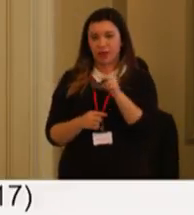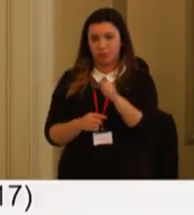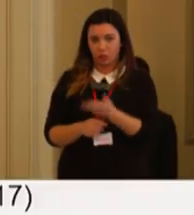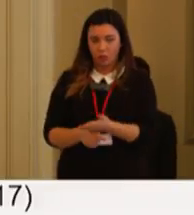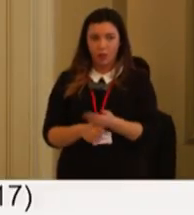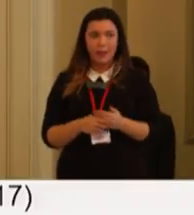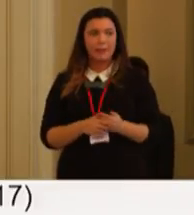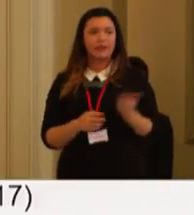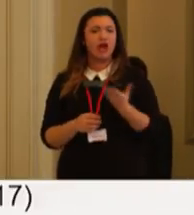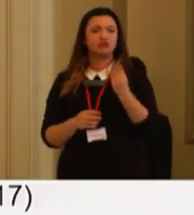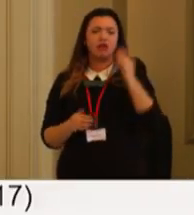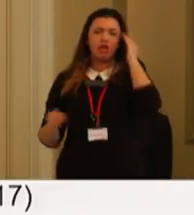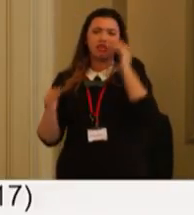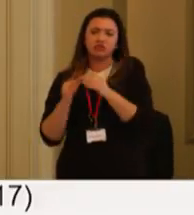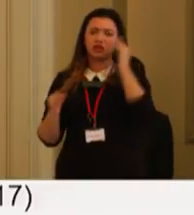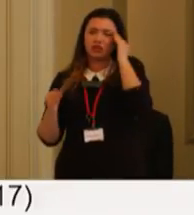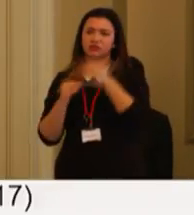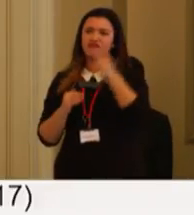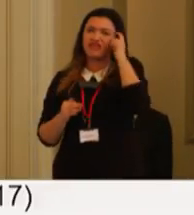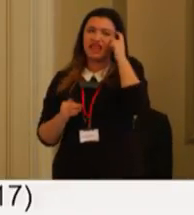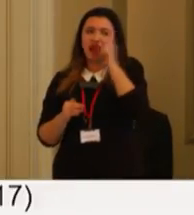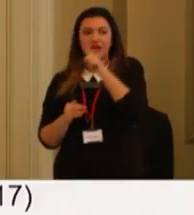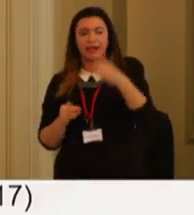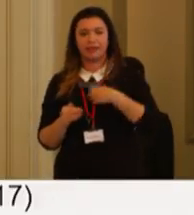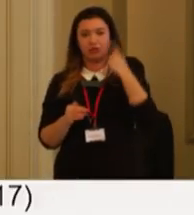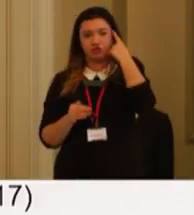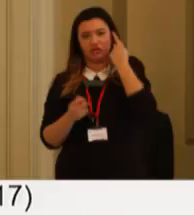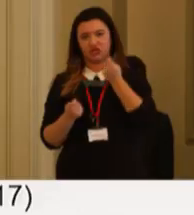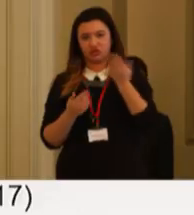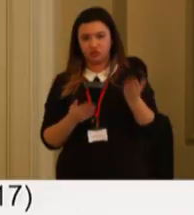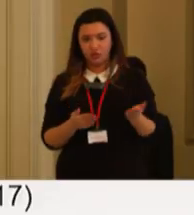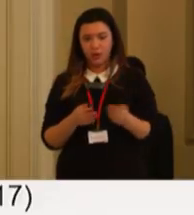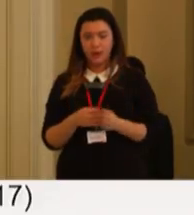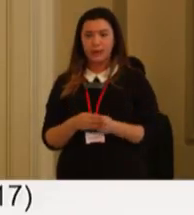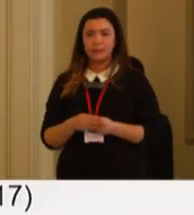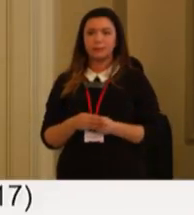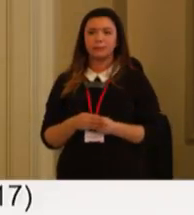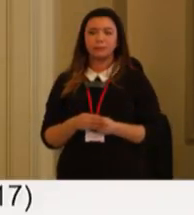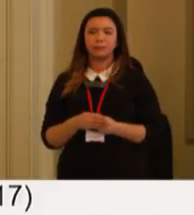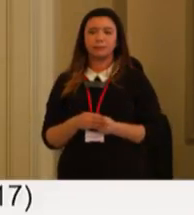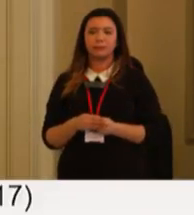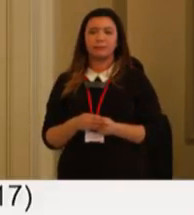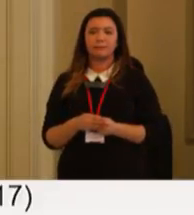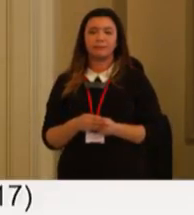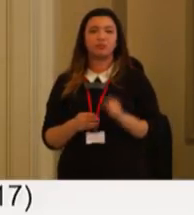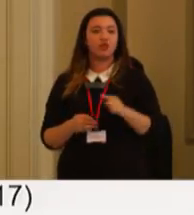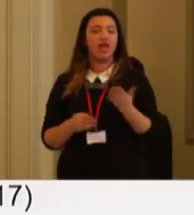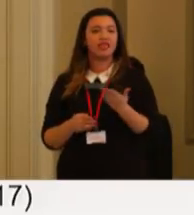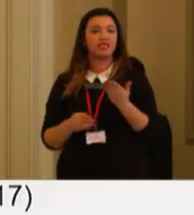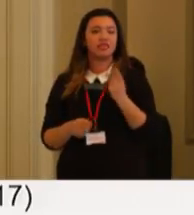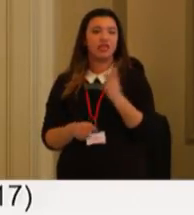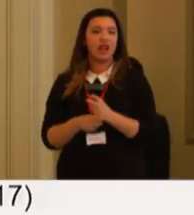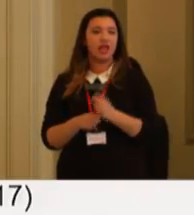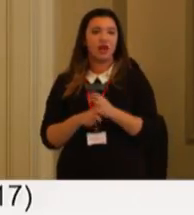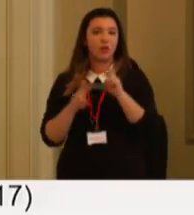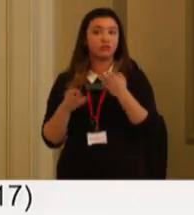tension or tense topics. And there's always like reconciling views and ideas that they like to socialize upon.